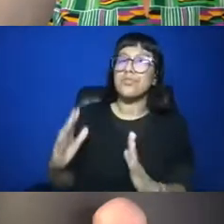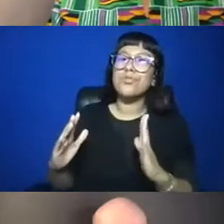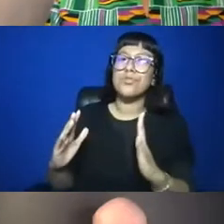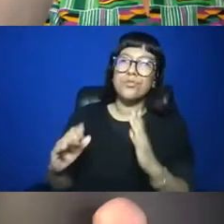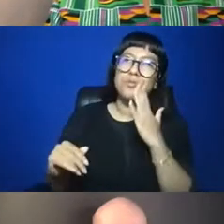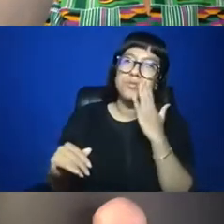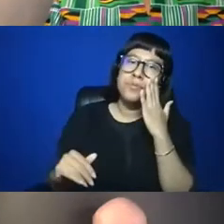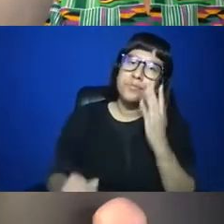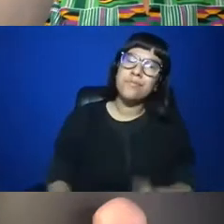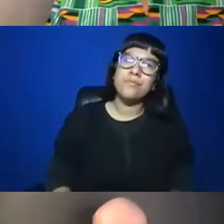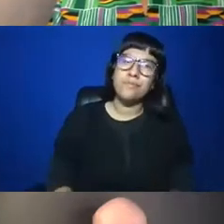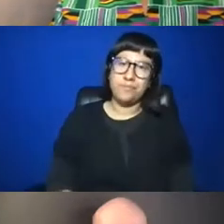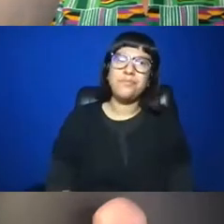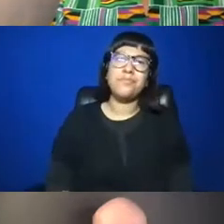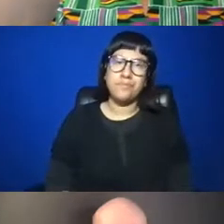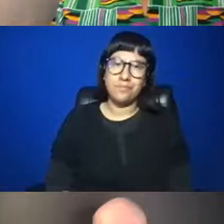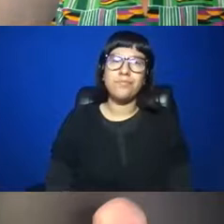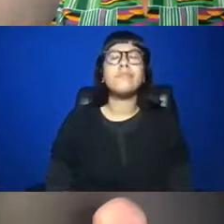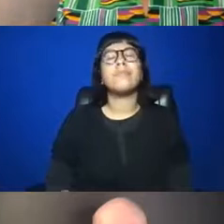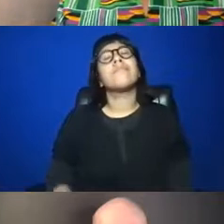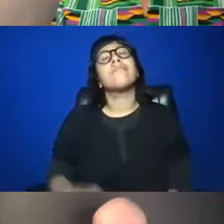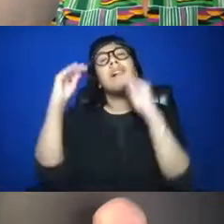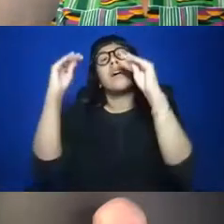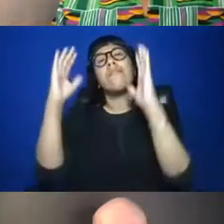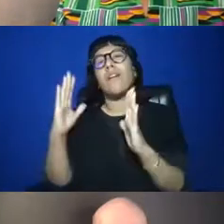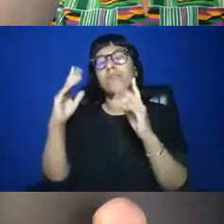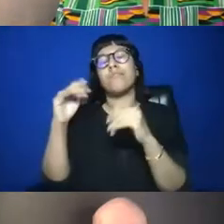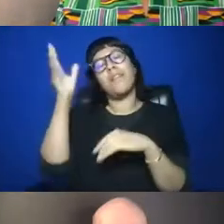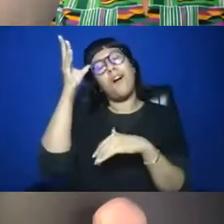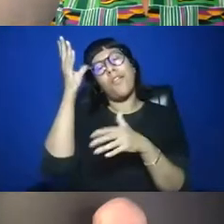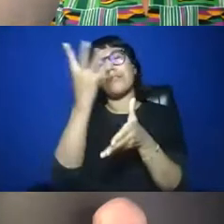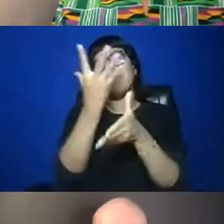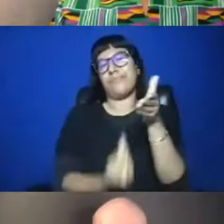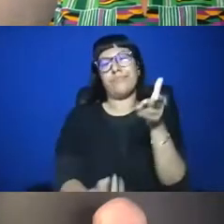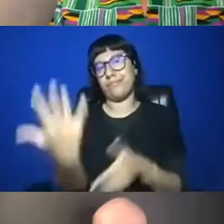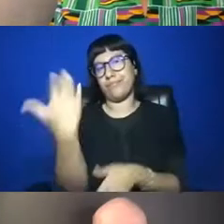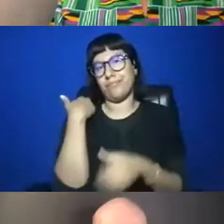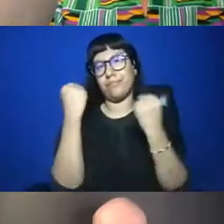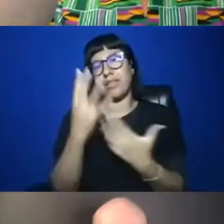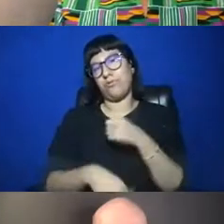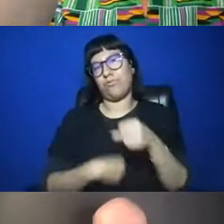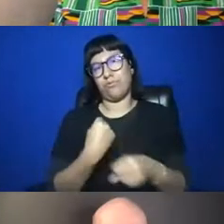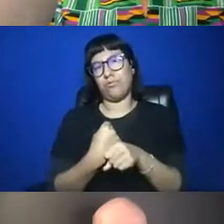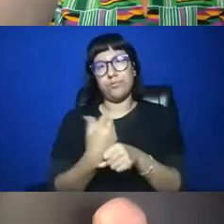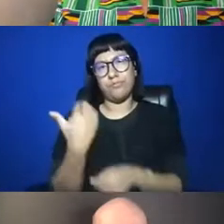but he passed away a long time ago, 10 years ago. But